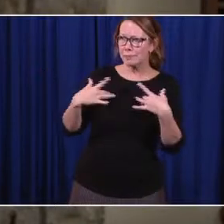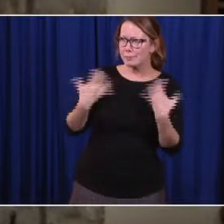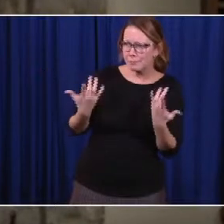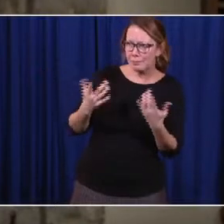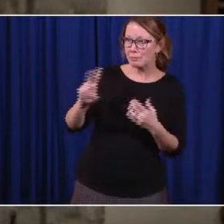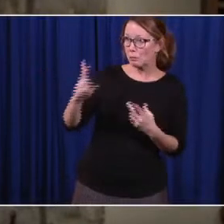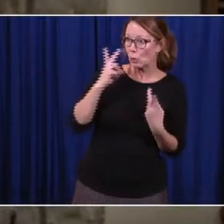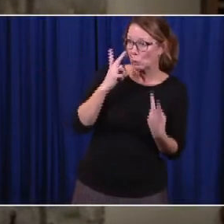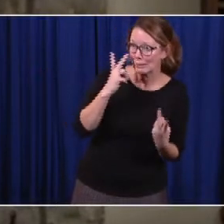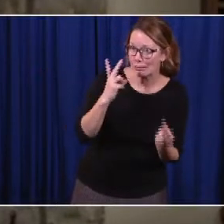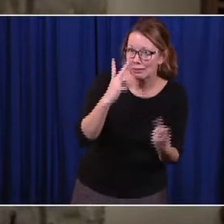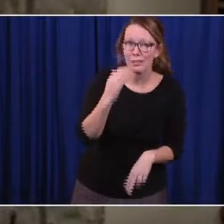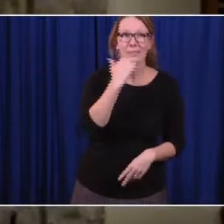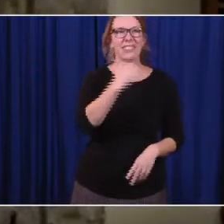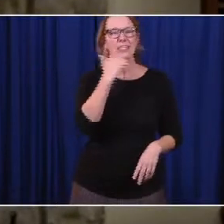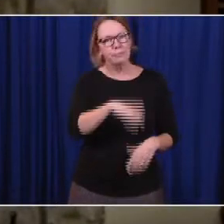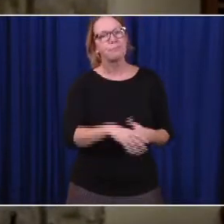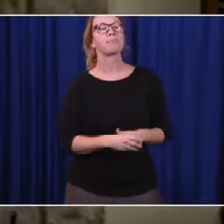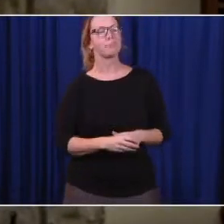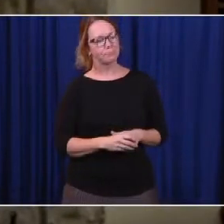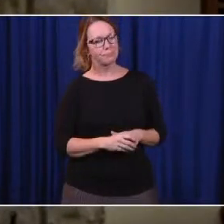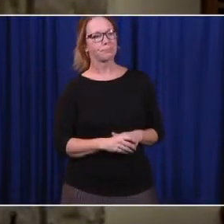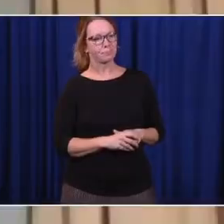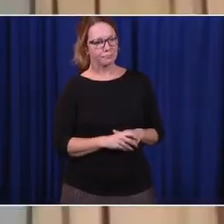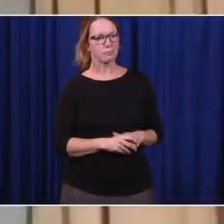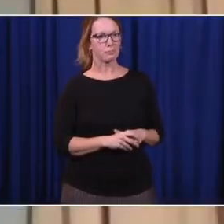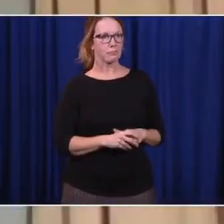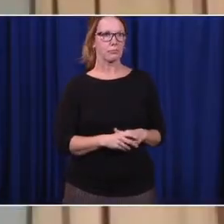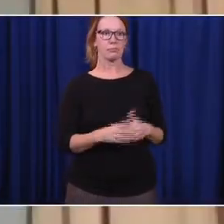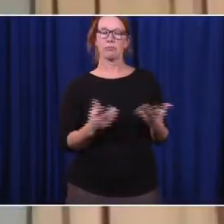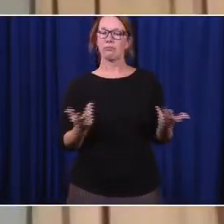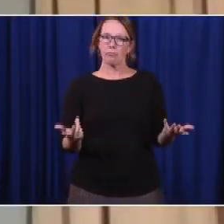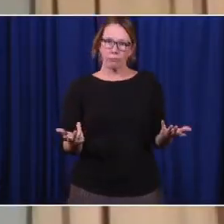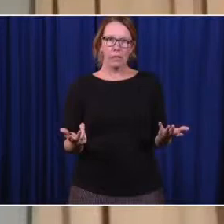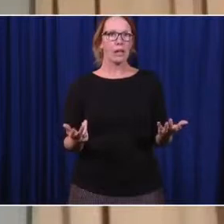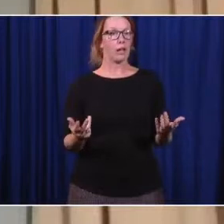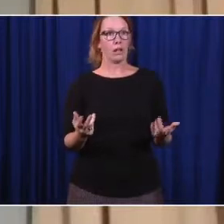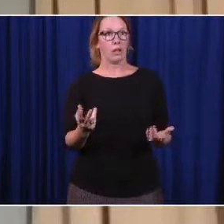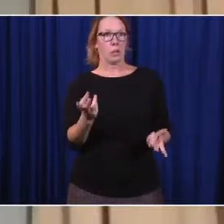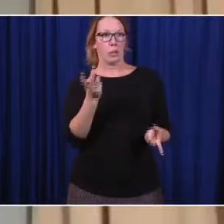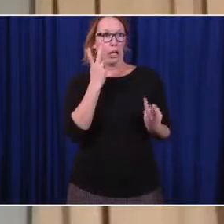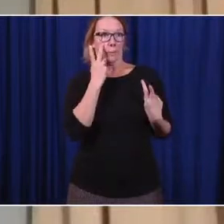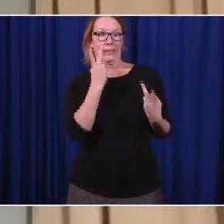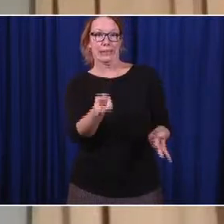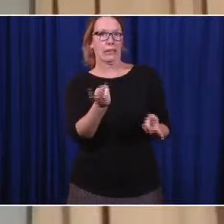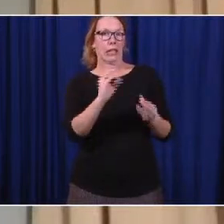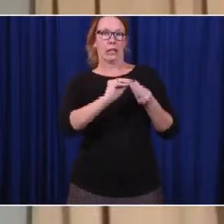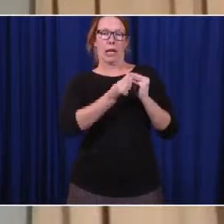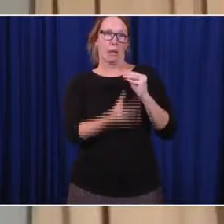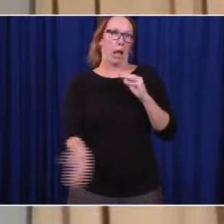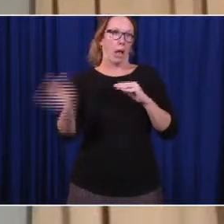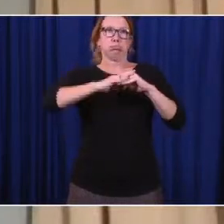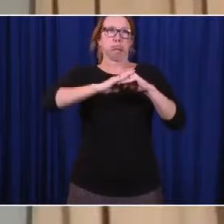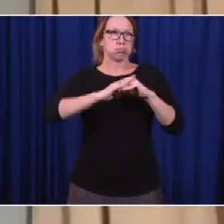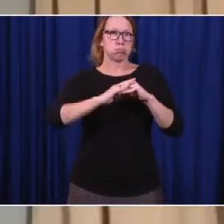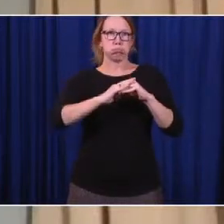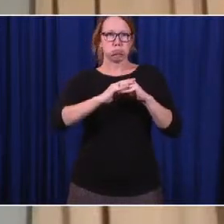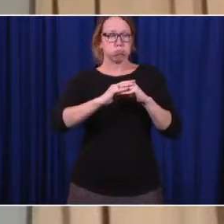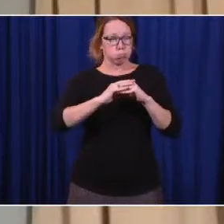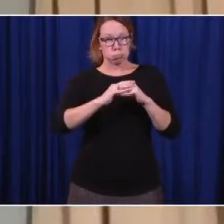and what you're seeing. Well, we've been seeing recently a huge surge in the